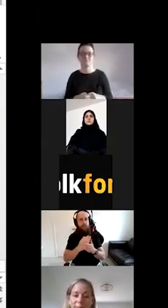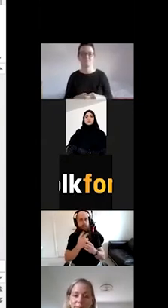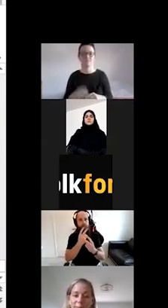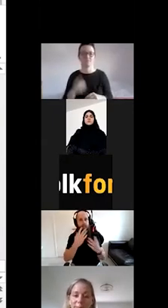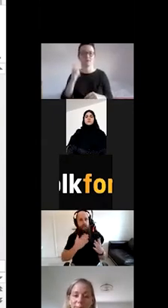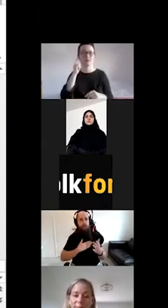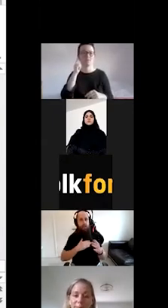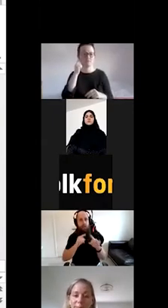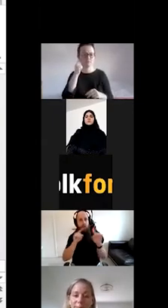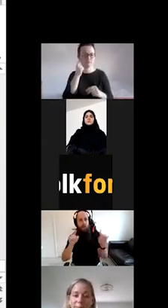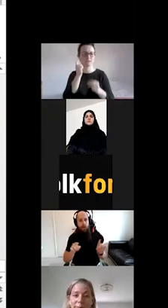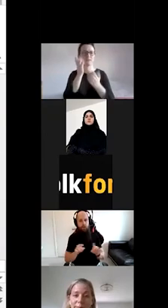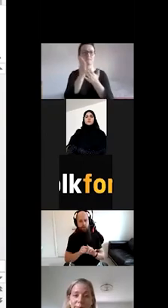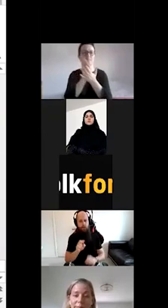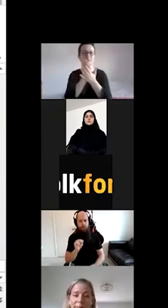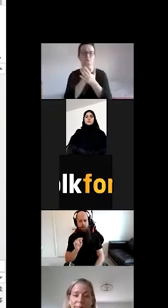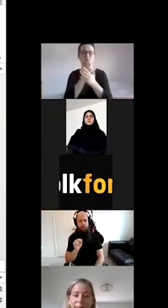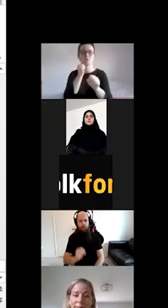share. Just a second.